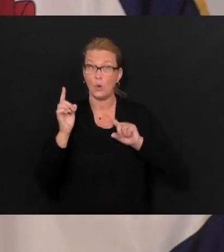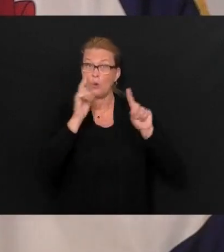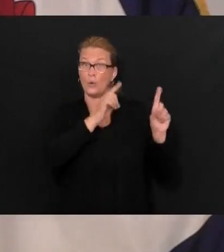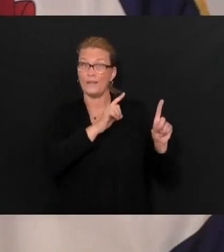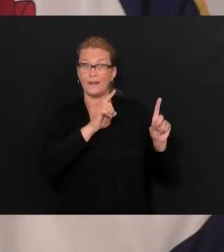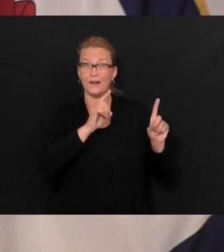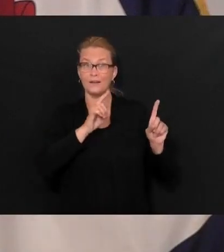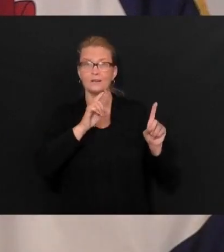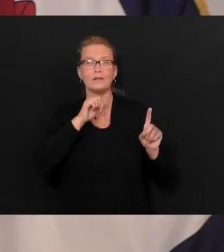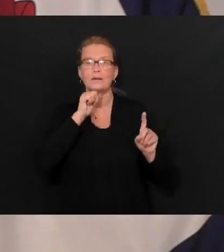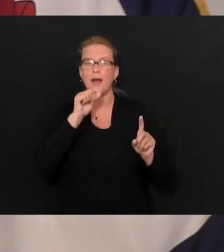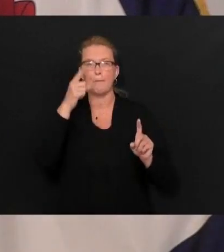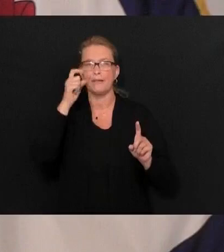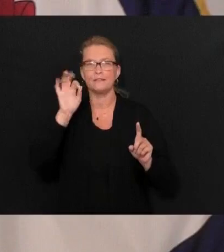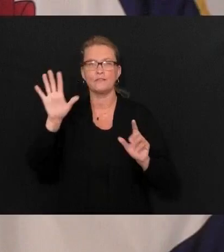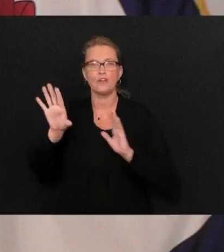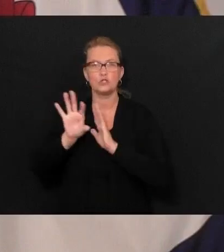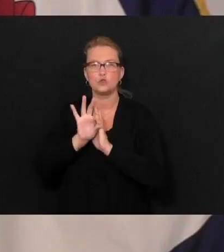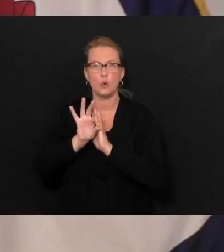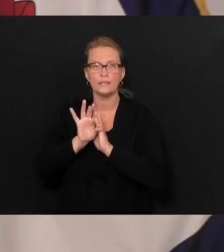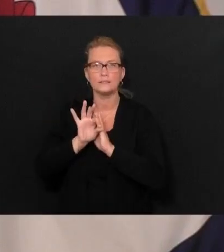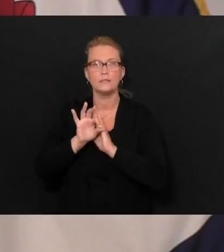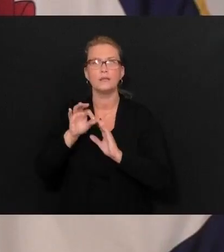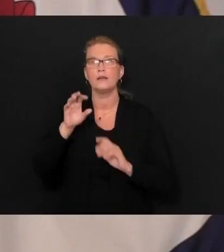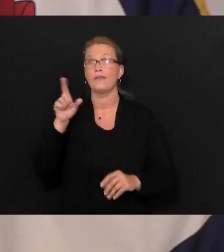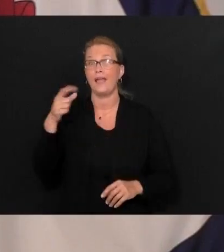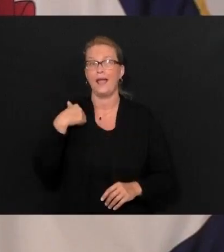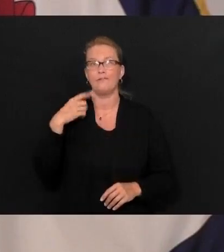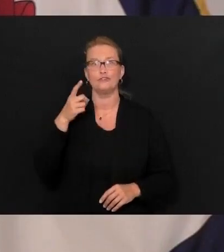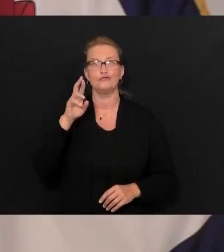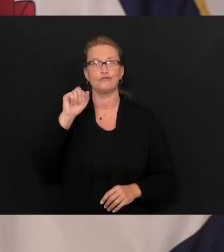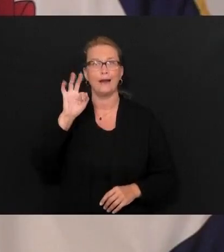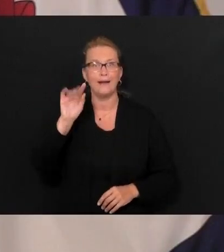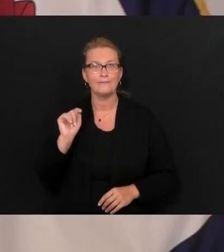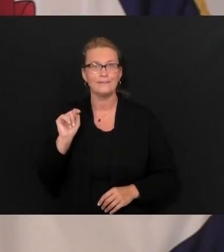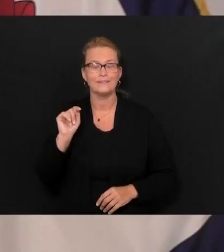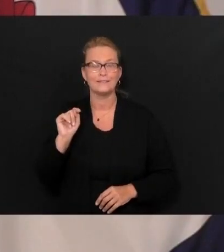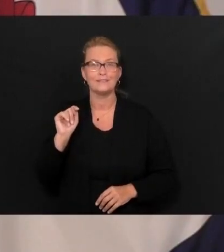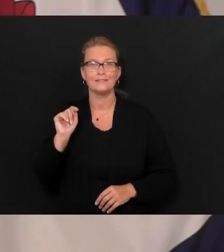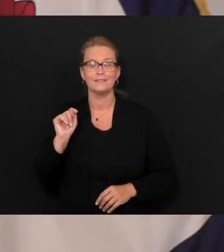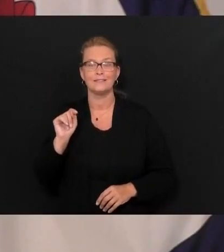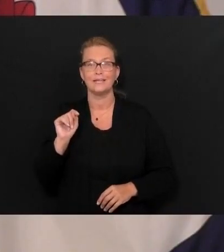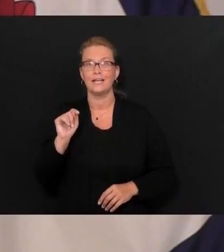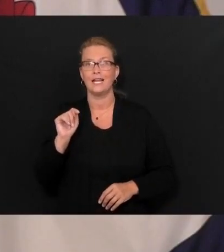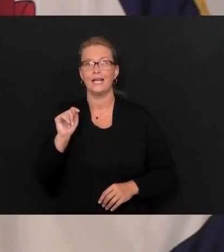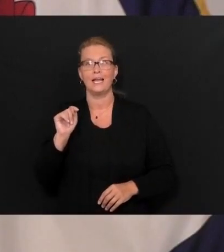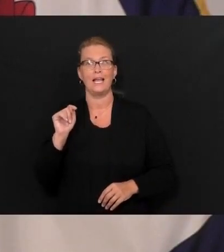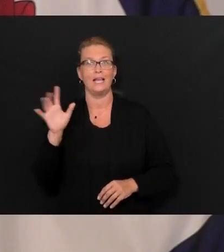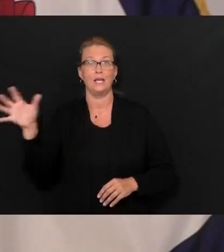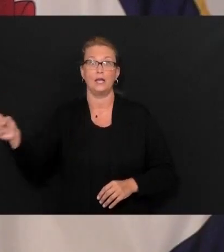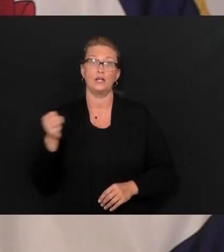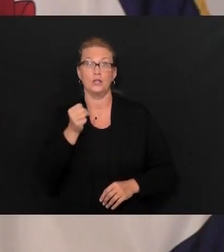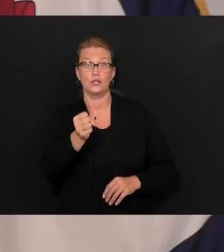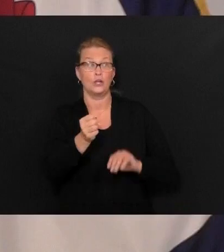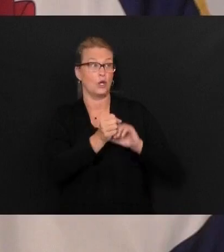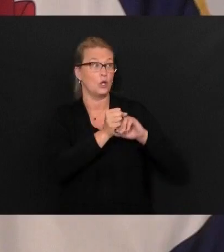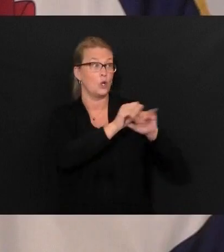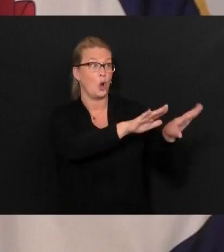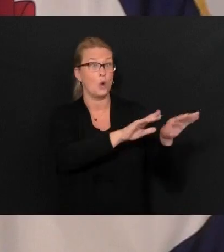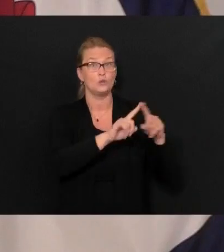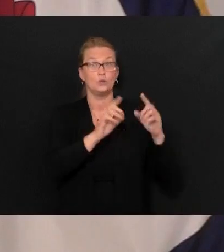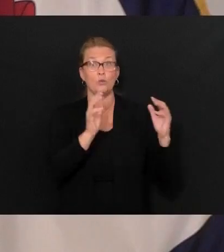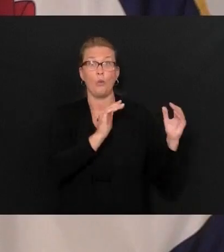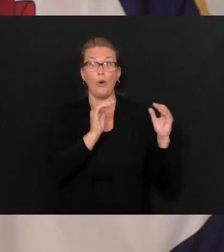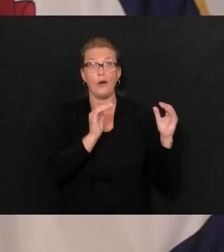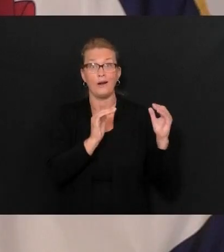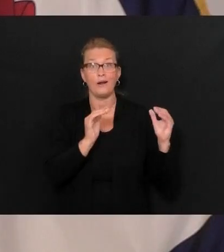their choice, but because they were drafted and absolutely almost just pulled off the street and said, you've got to go and you've got to go right